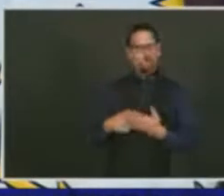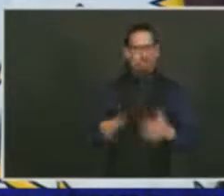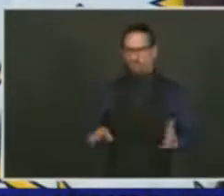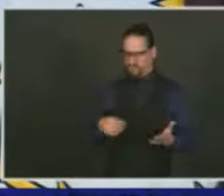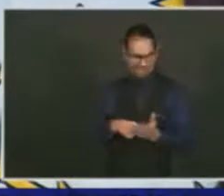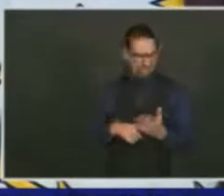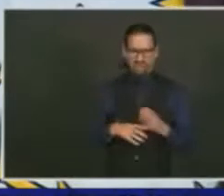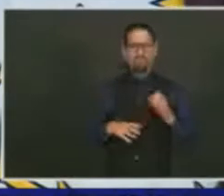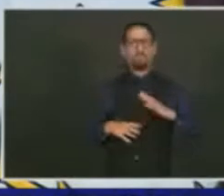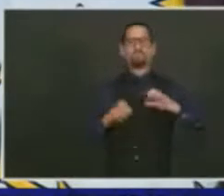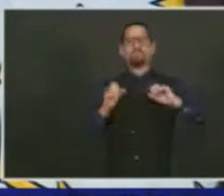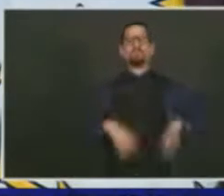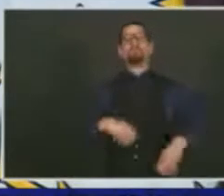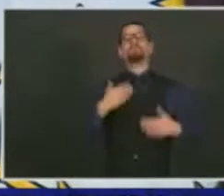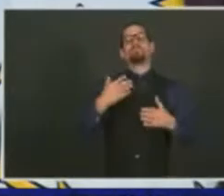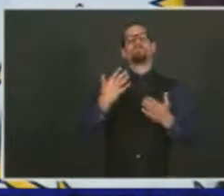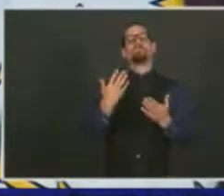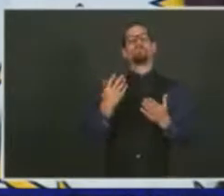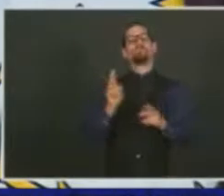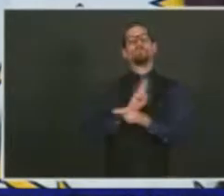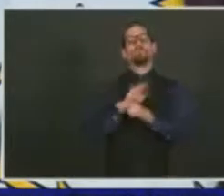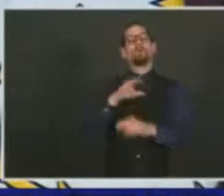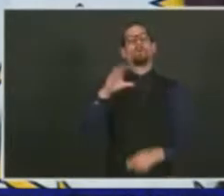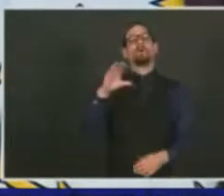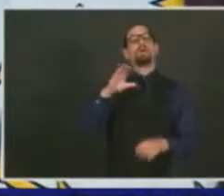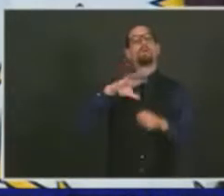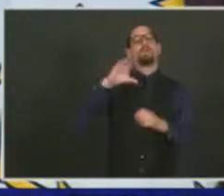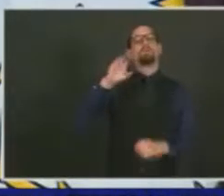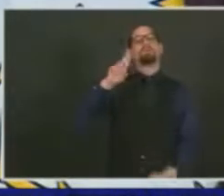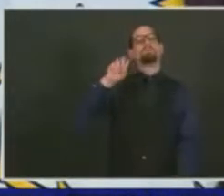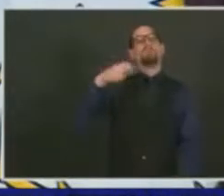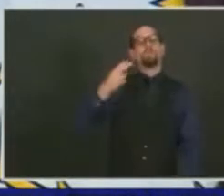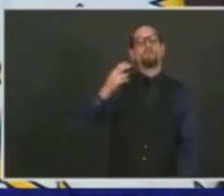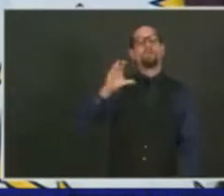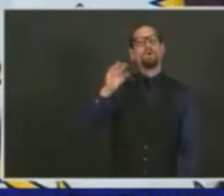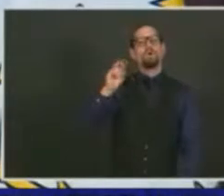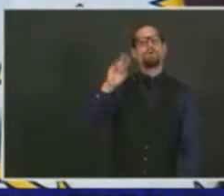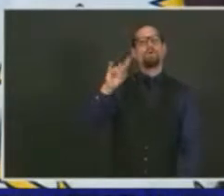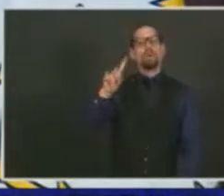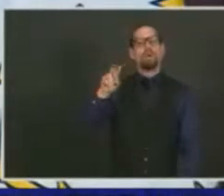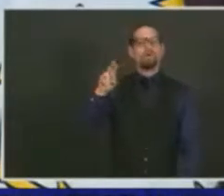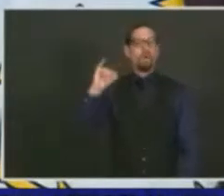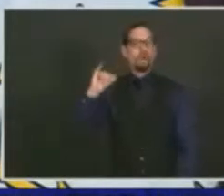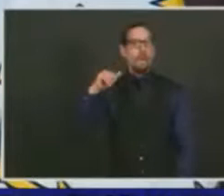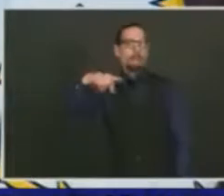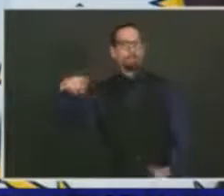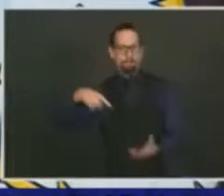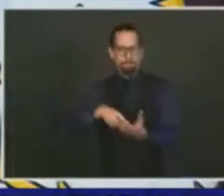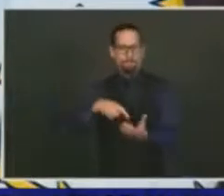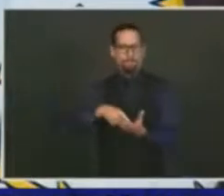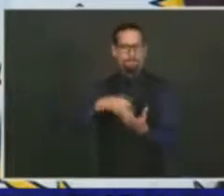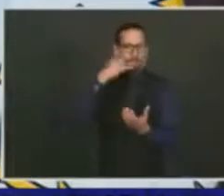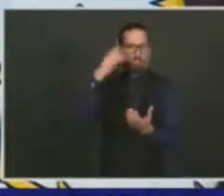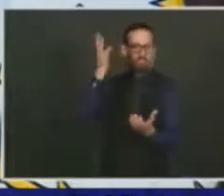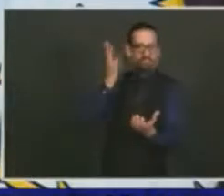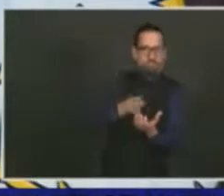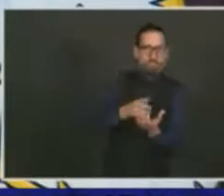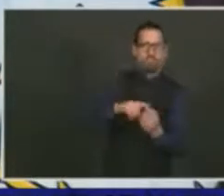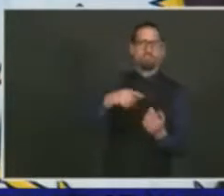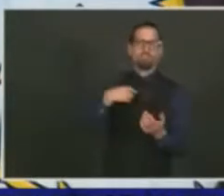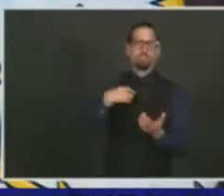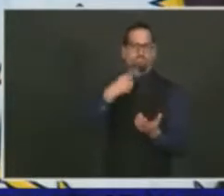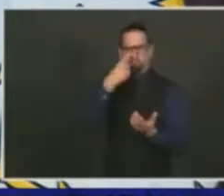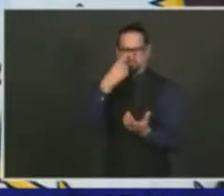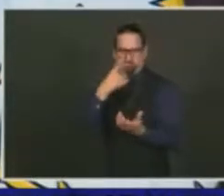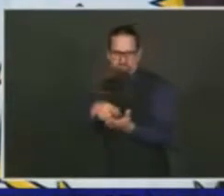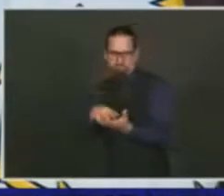Crush COVID app and use that app. But it's something that I'm asking everyone to